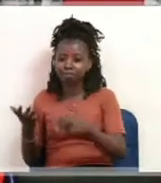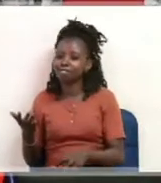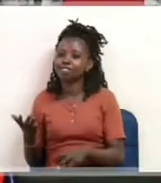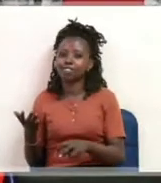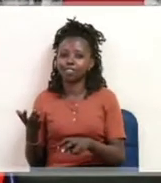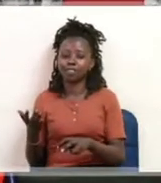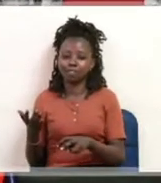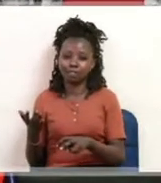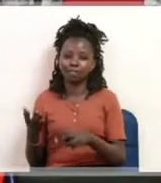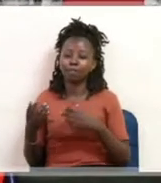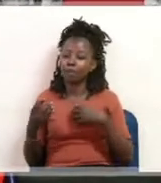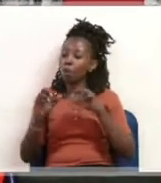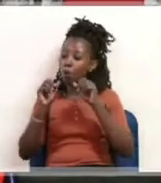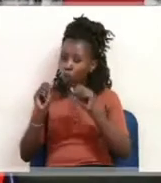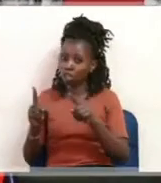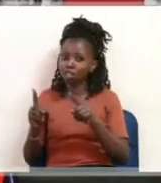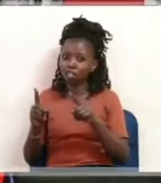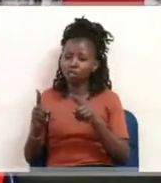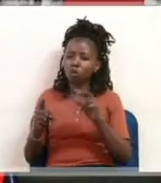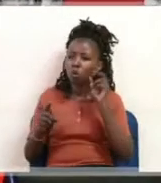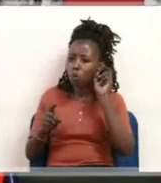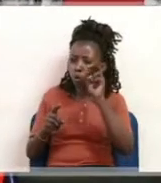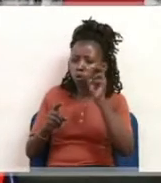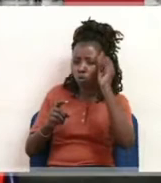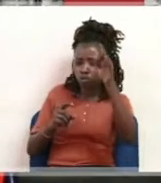look at the future gratefully.